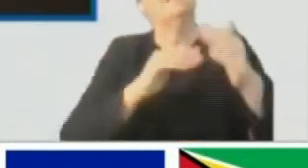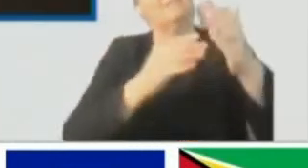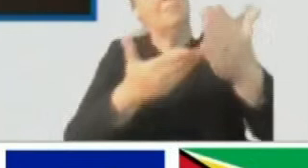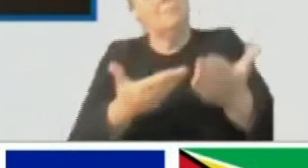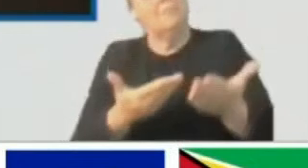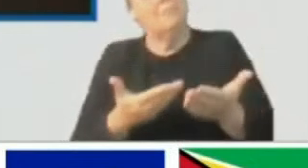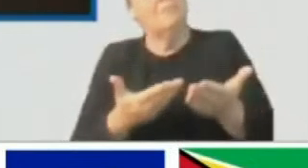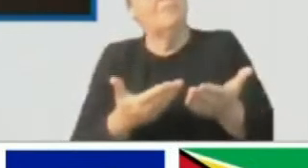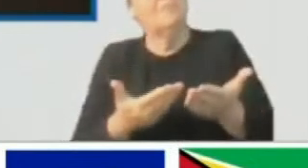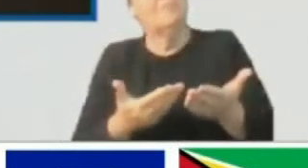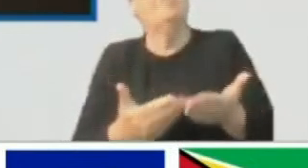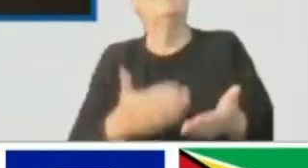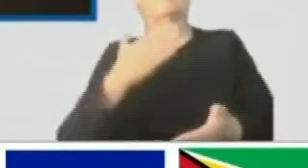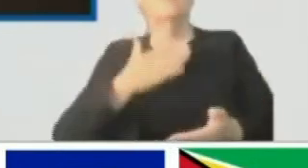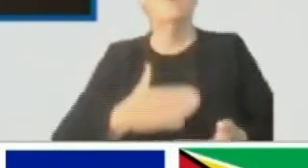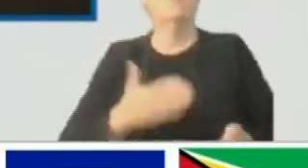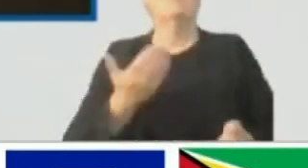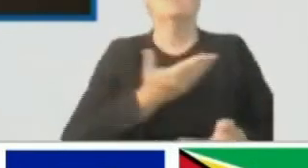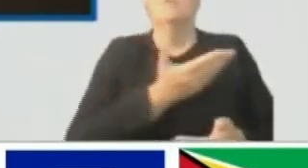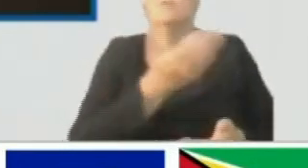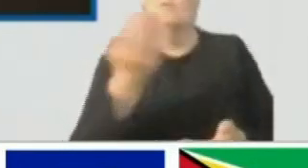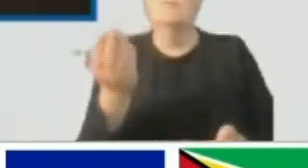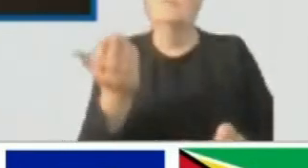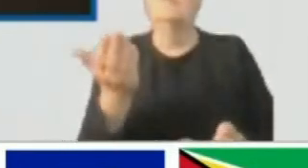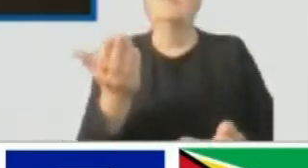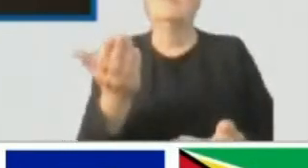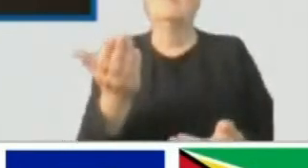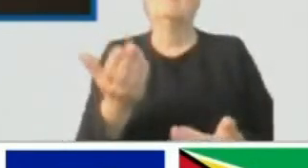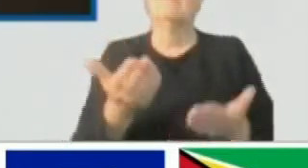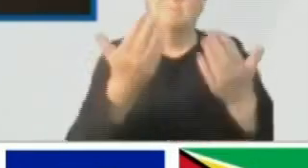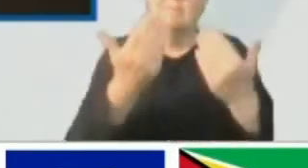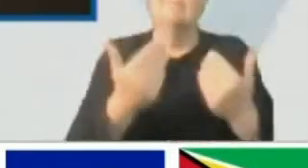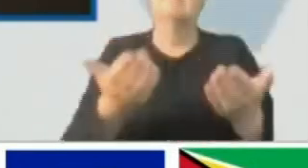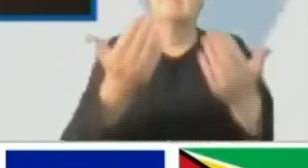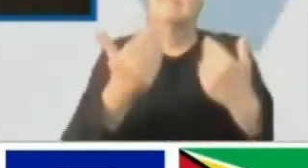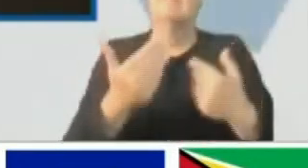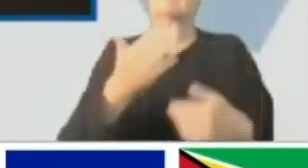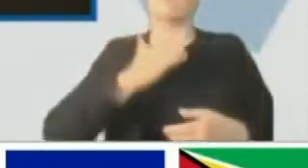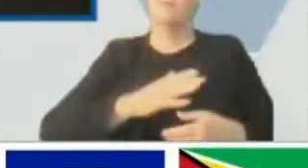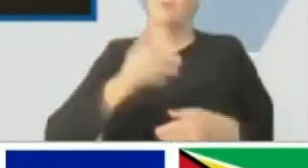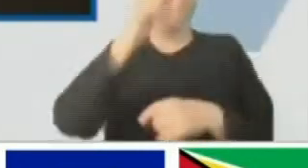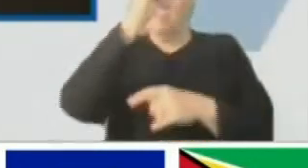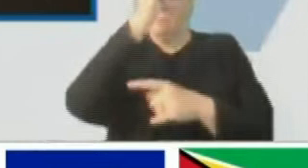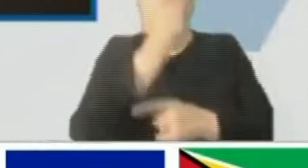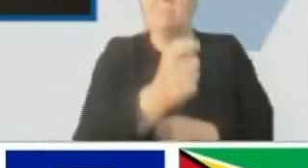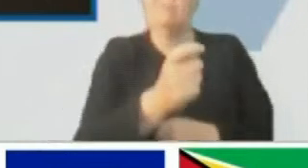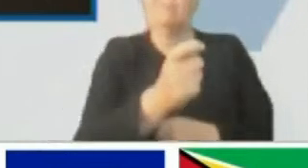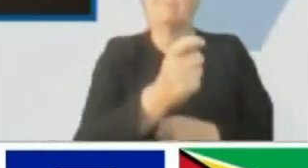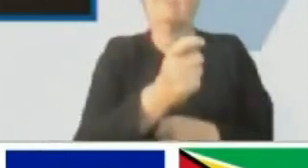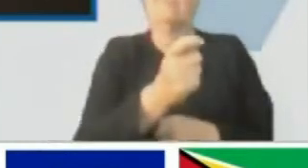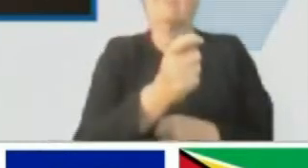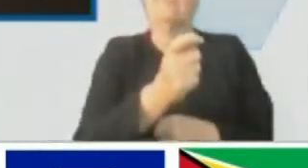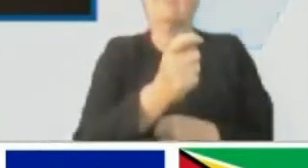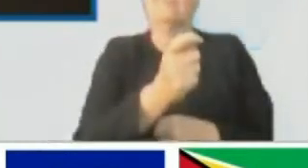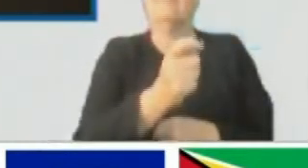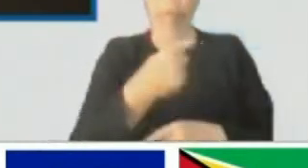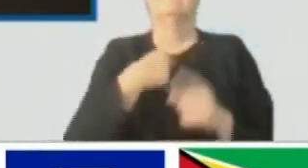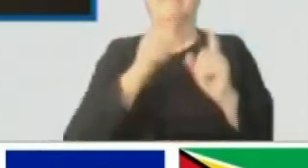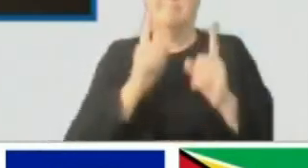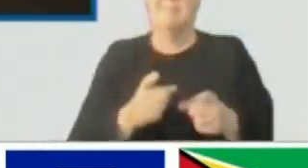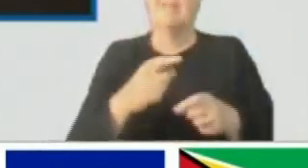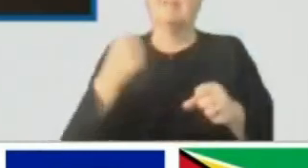give special recognition as we work to develop solutions as